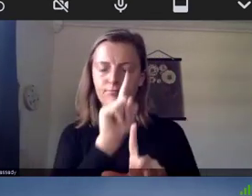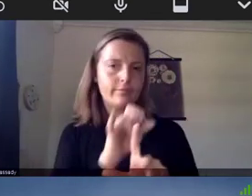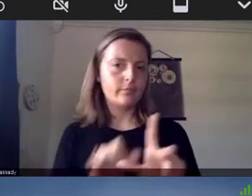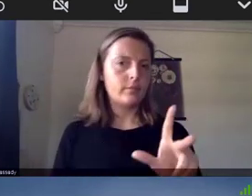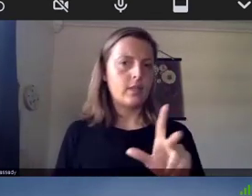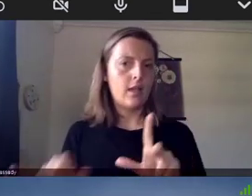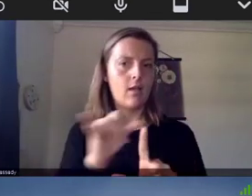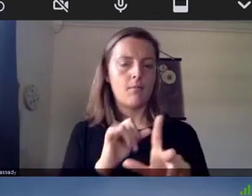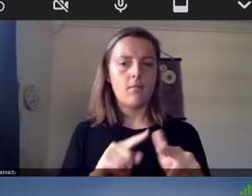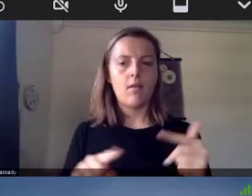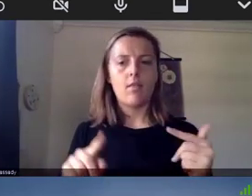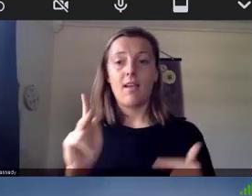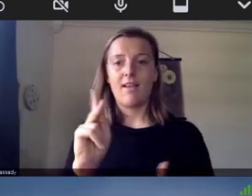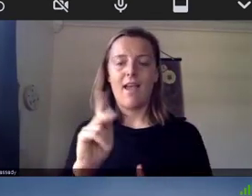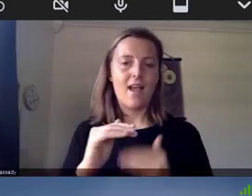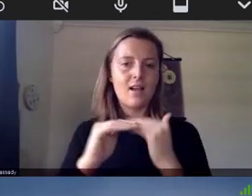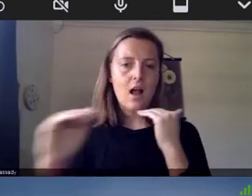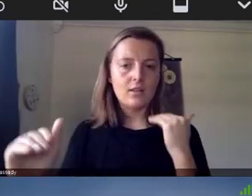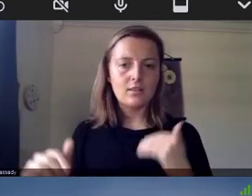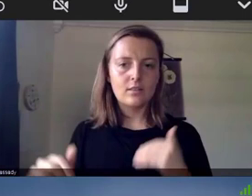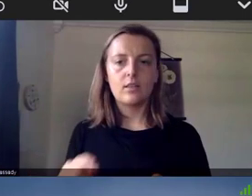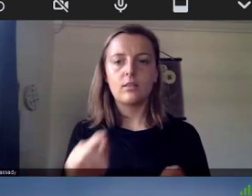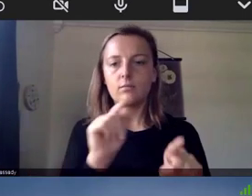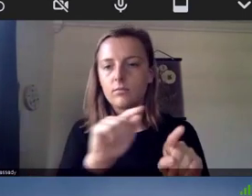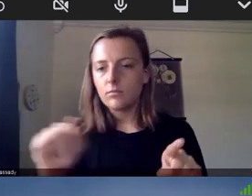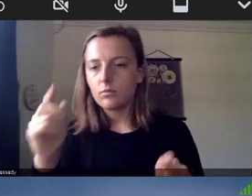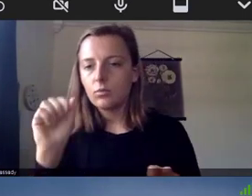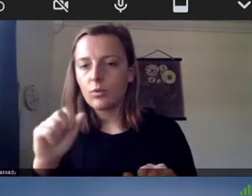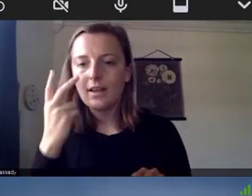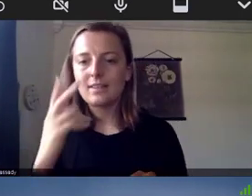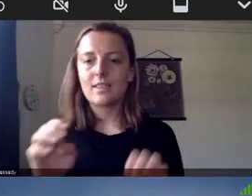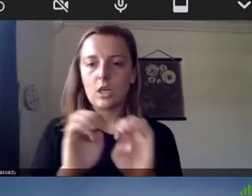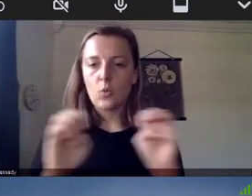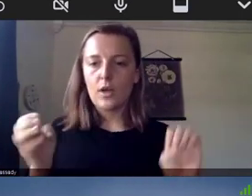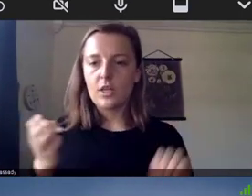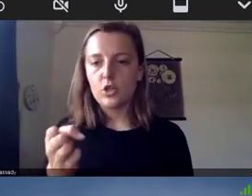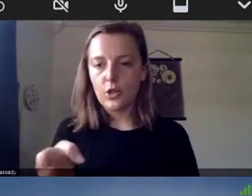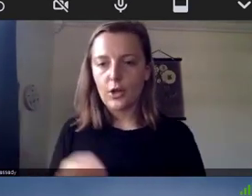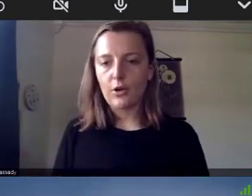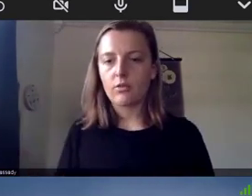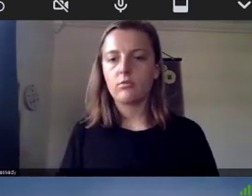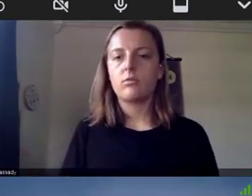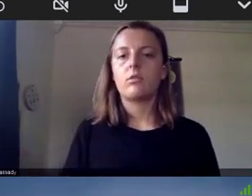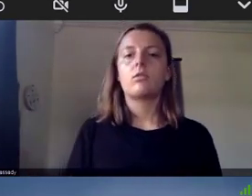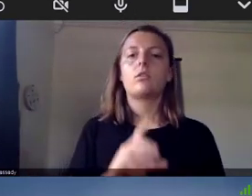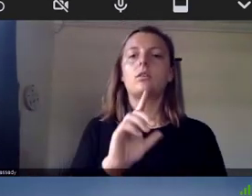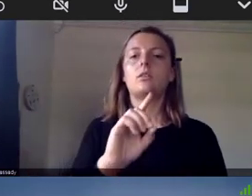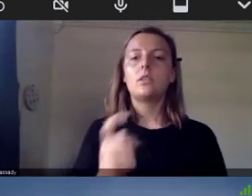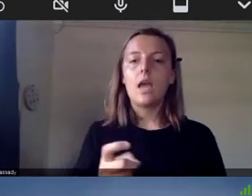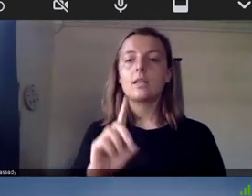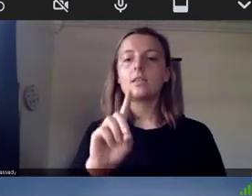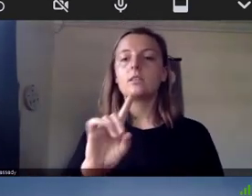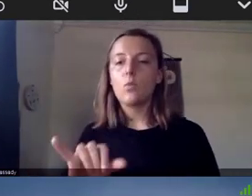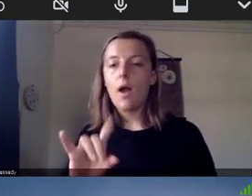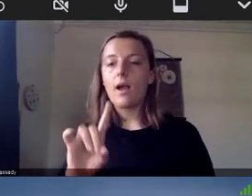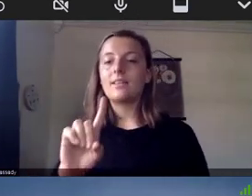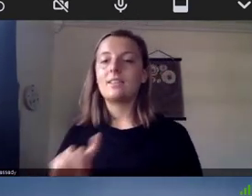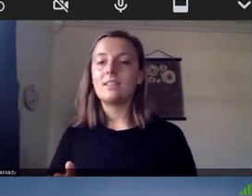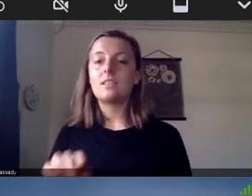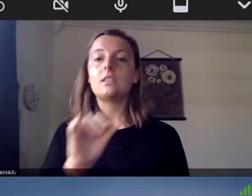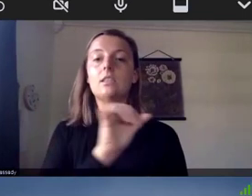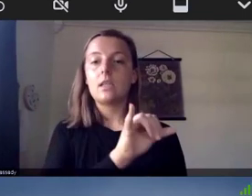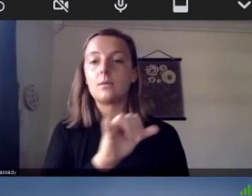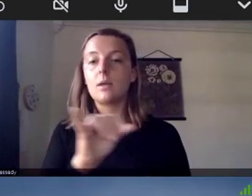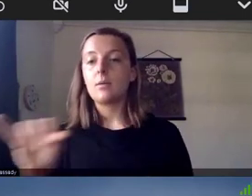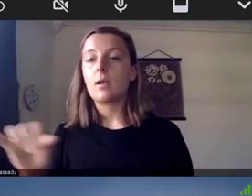equal to KY is equal to KZ, and we can pull all of those out because they're constants. We divide the whole equation by K,